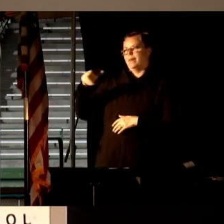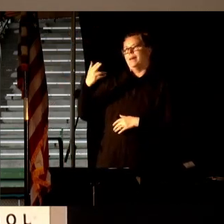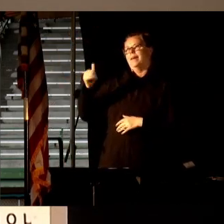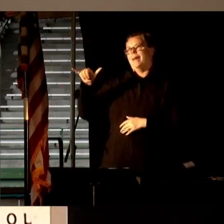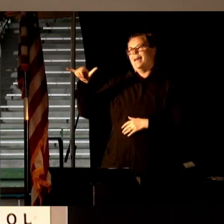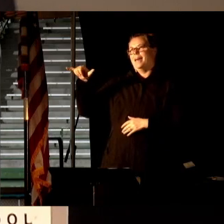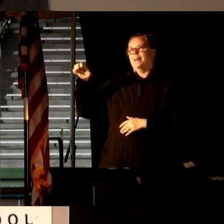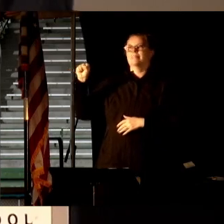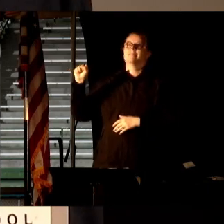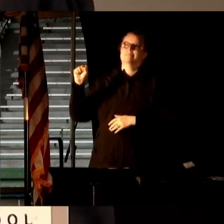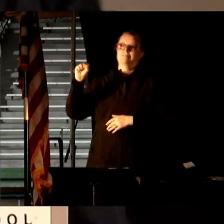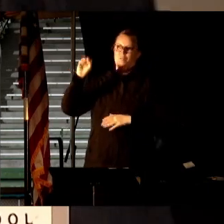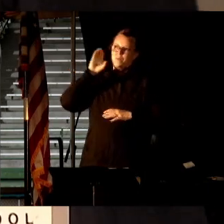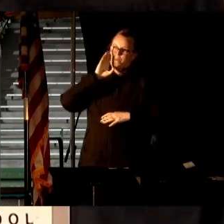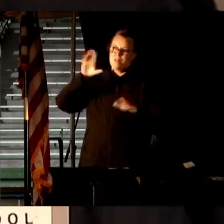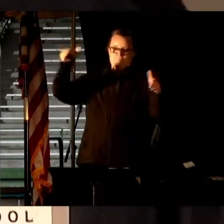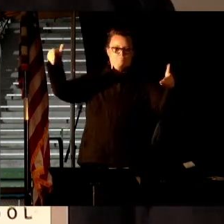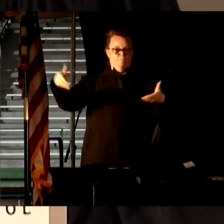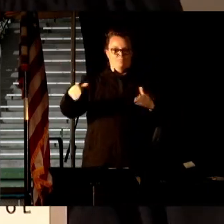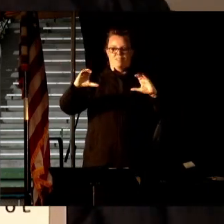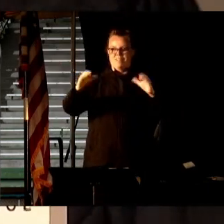2022.